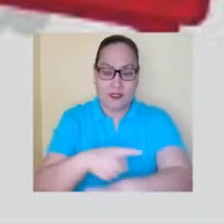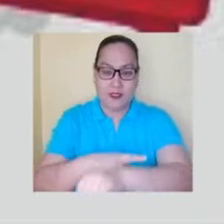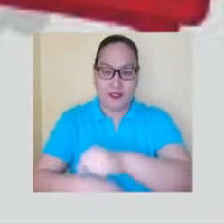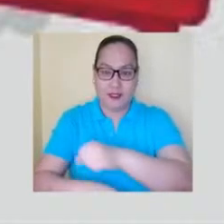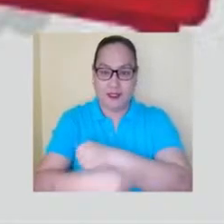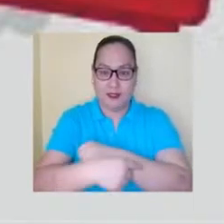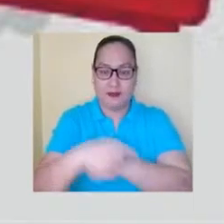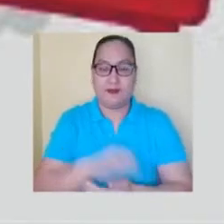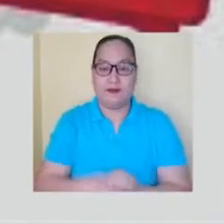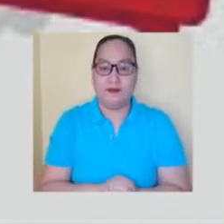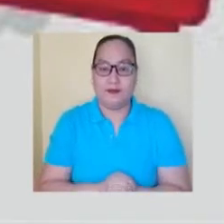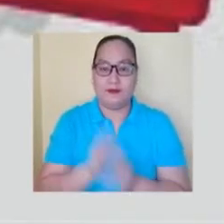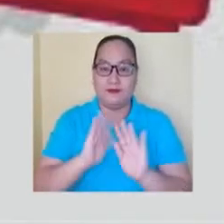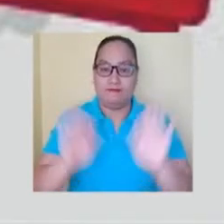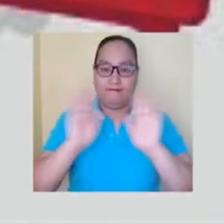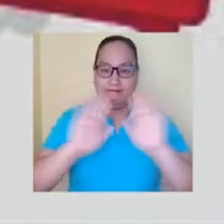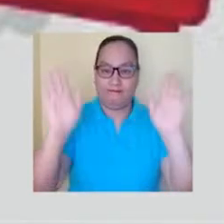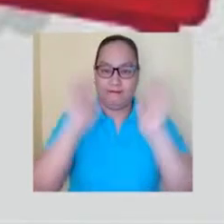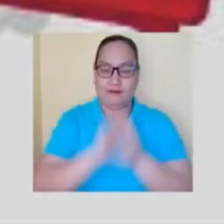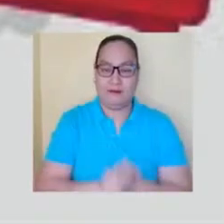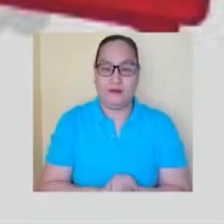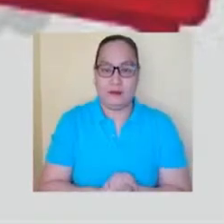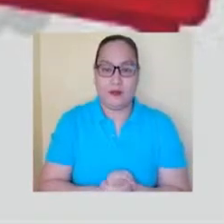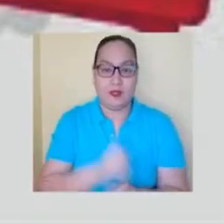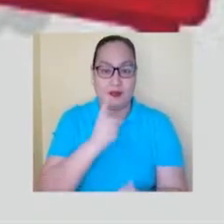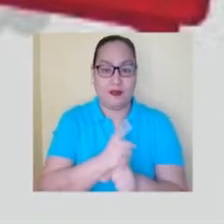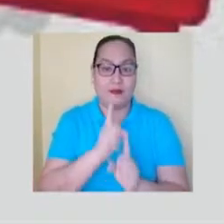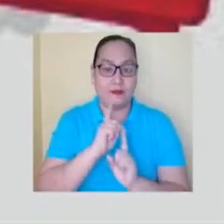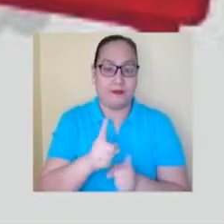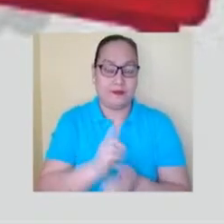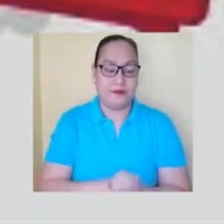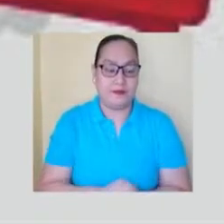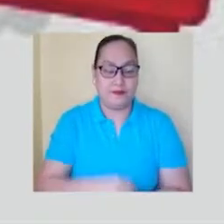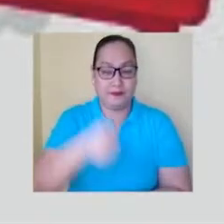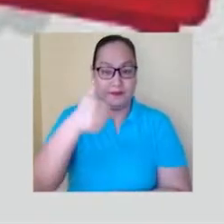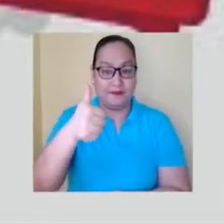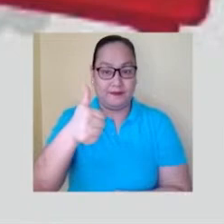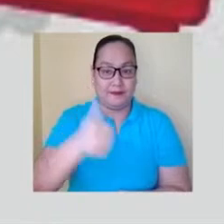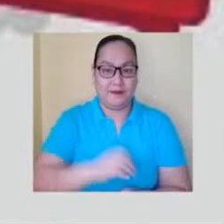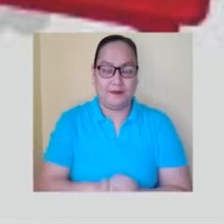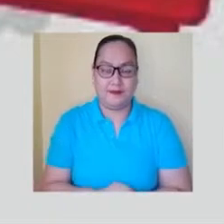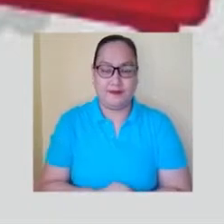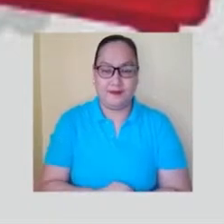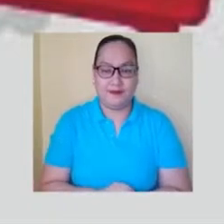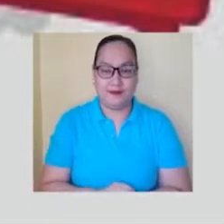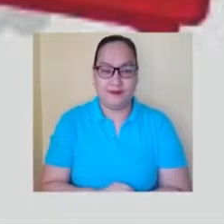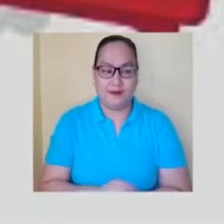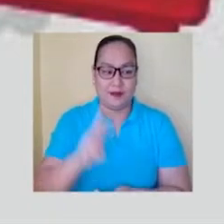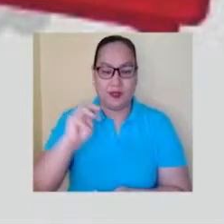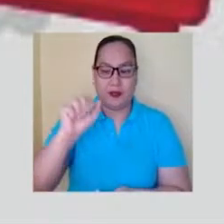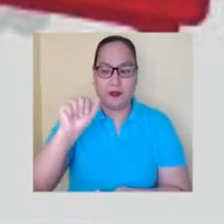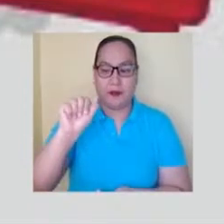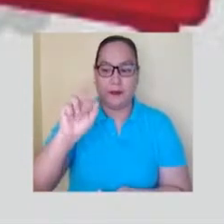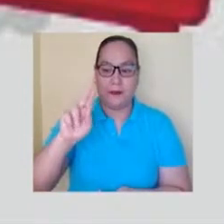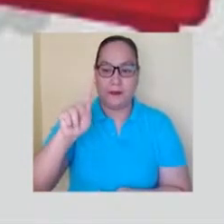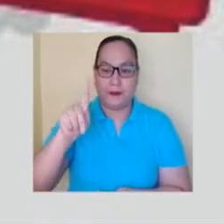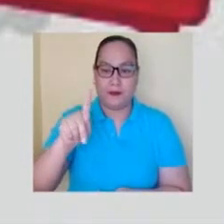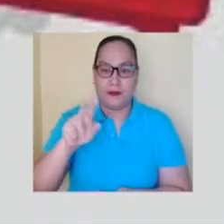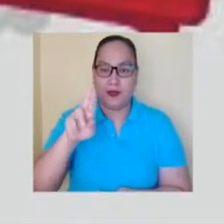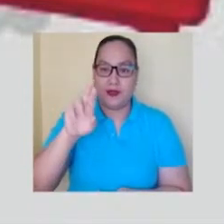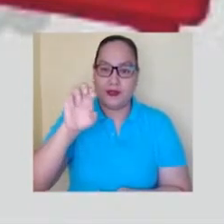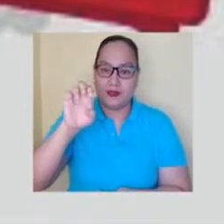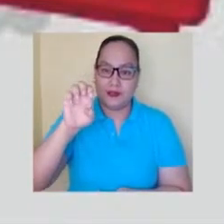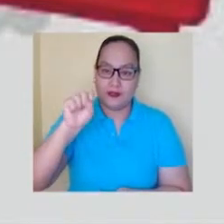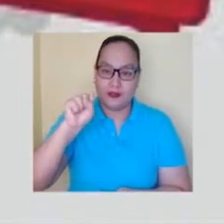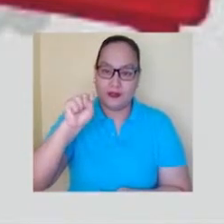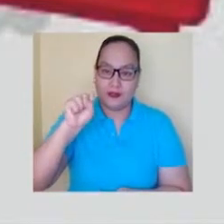Amazing! The correct response is a thumbs up. Mark is a resourceful first aider.